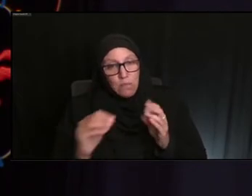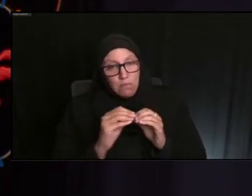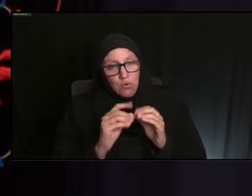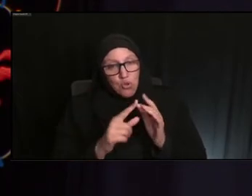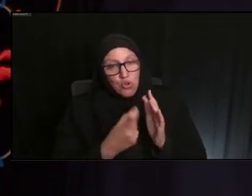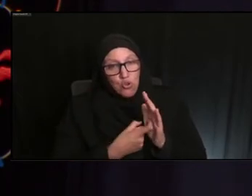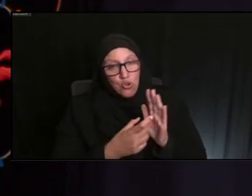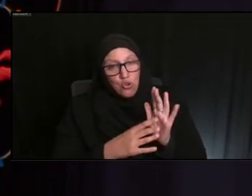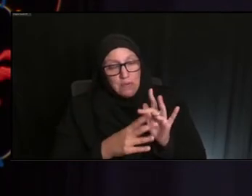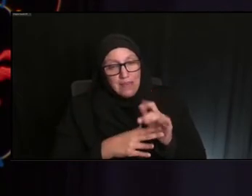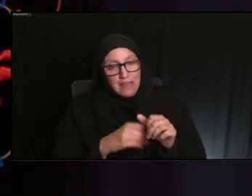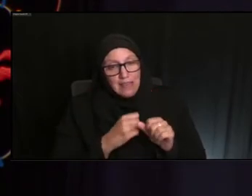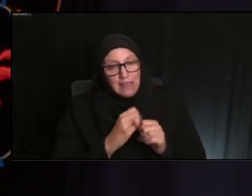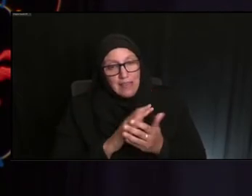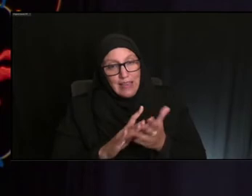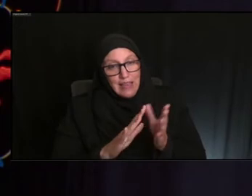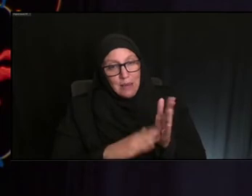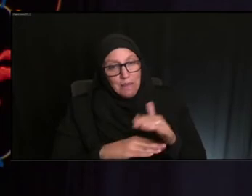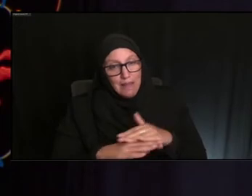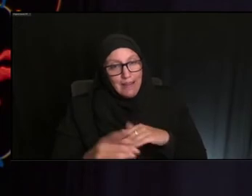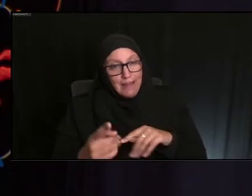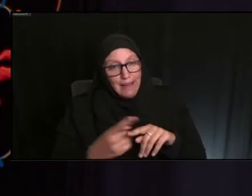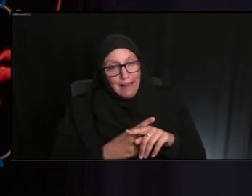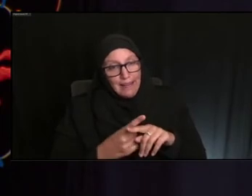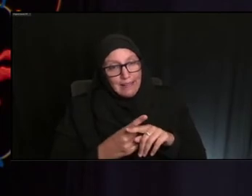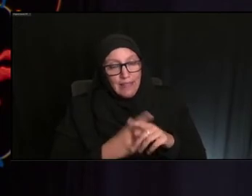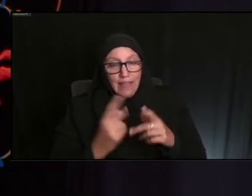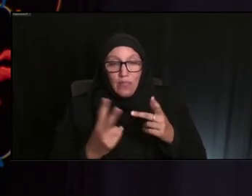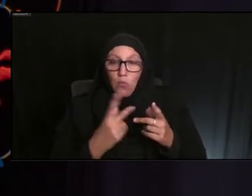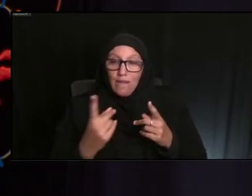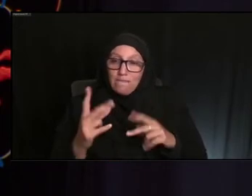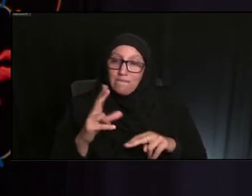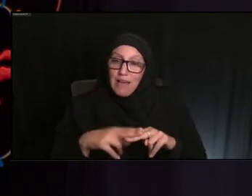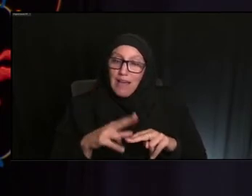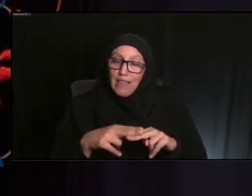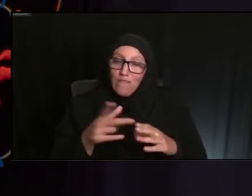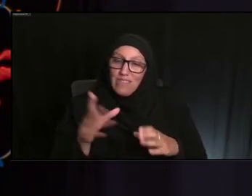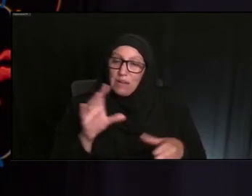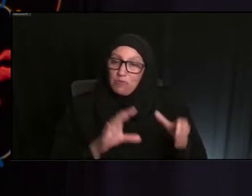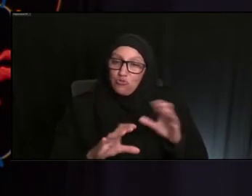one was the father of chemistry, Anthony,